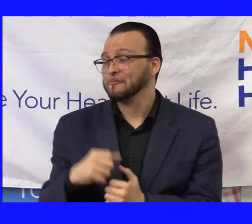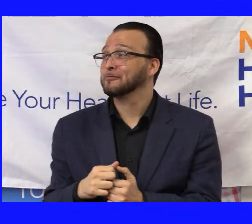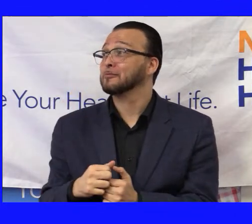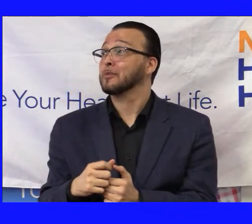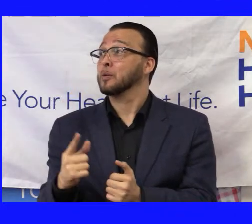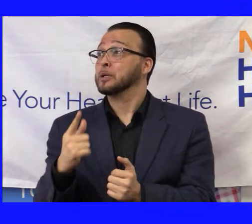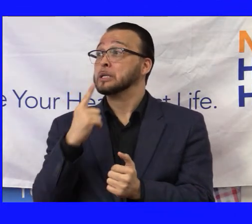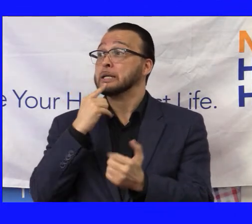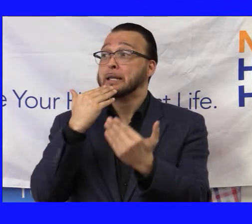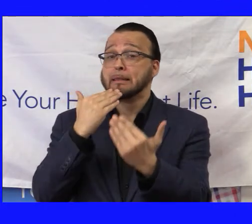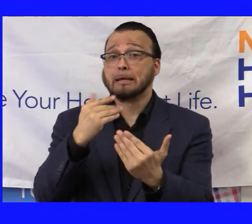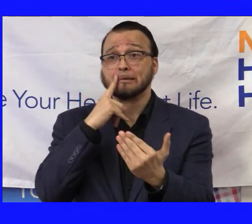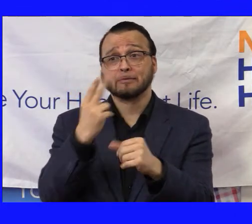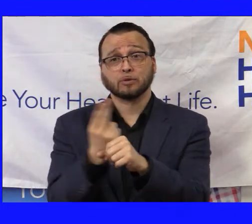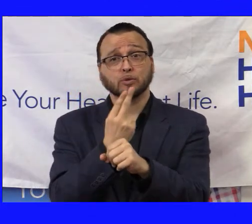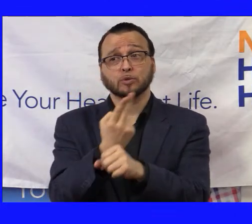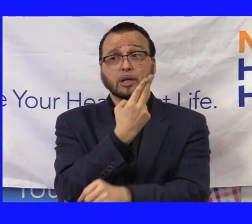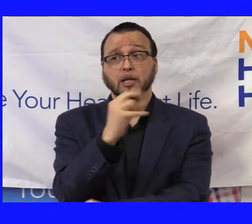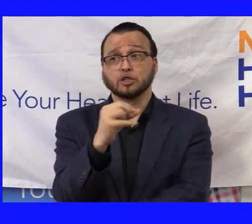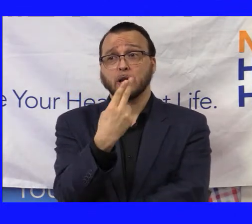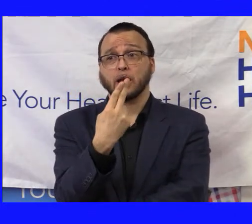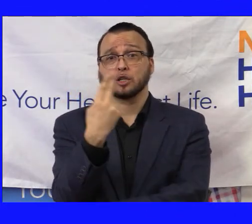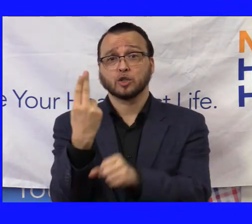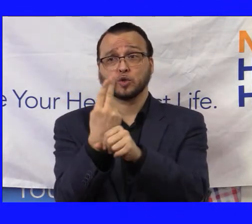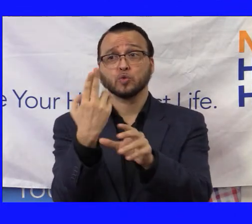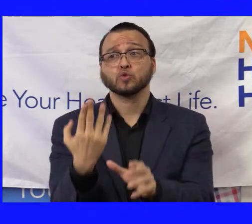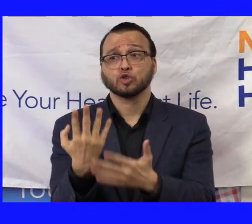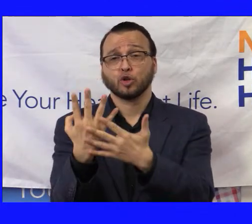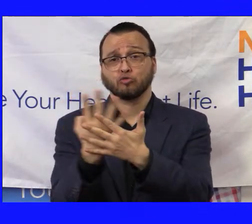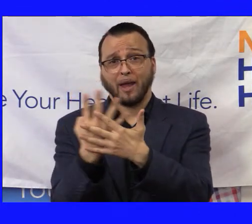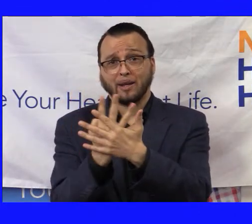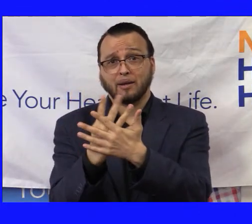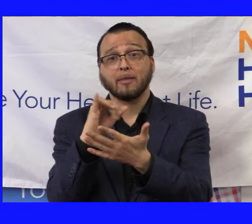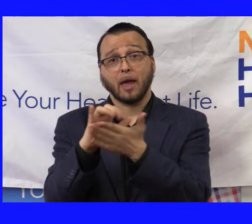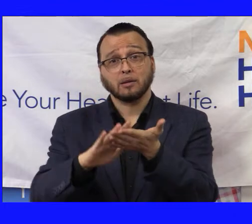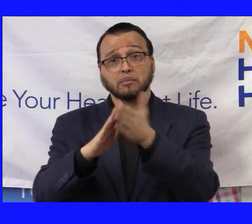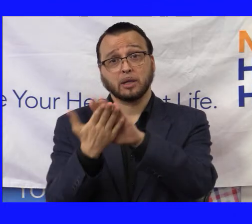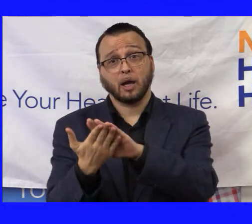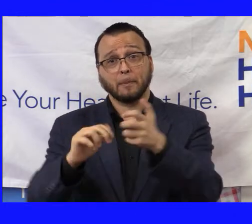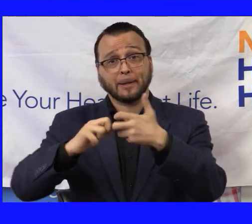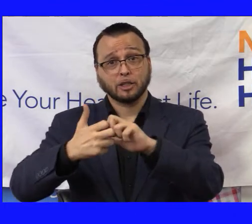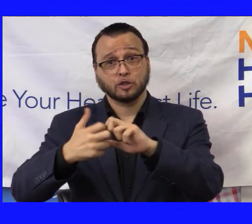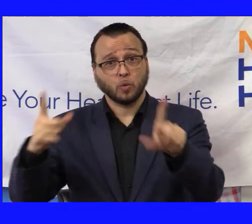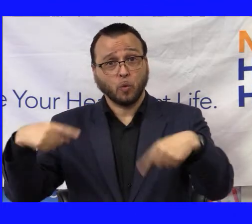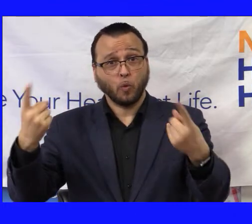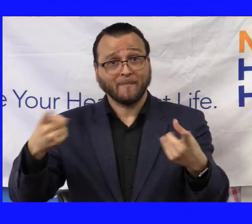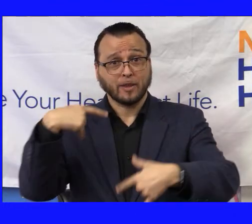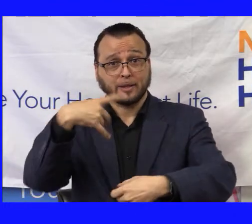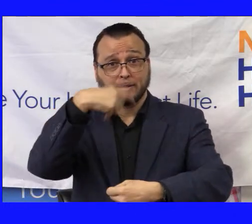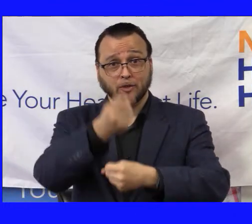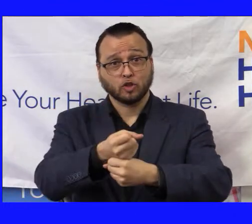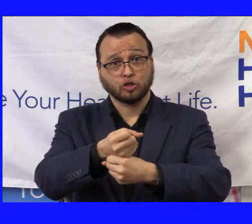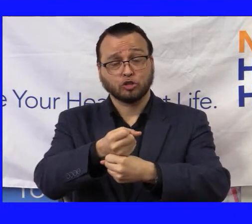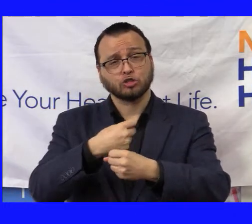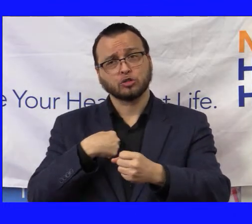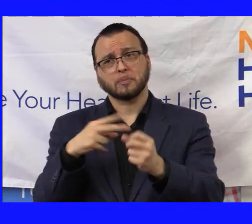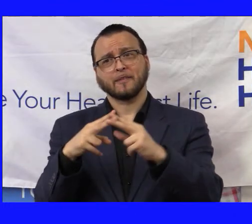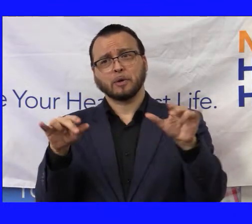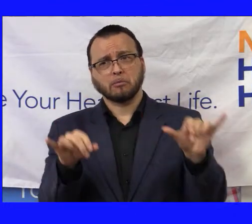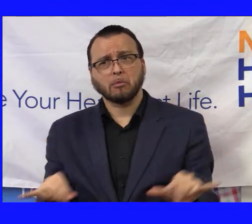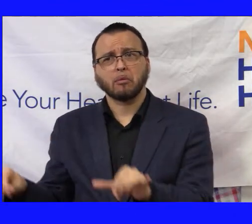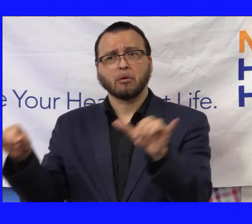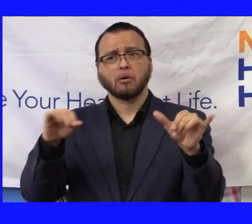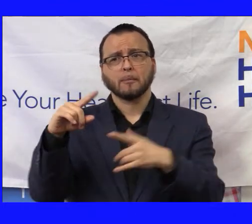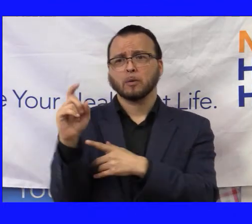the H&H user rating, because this has become an issue over the years where a very common question is, well, what is